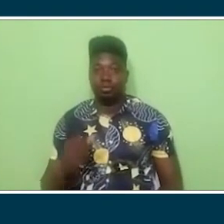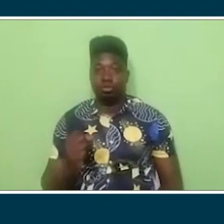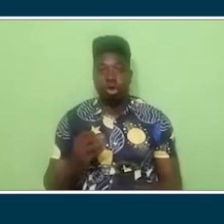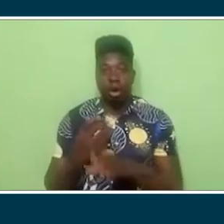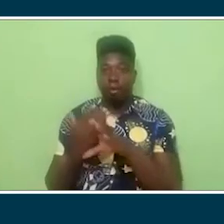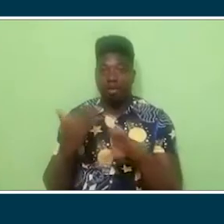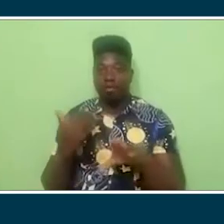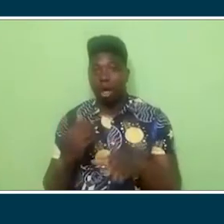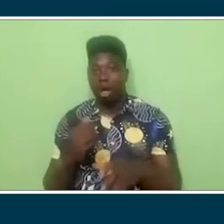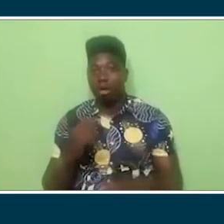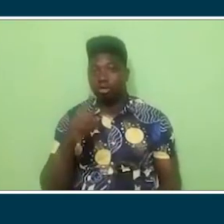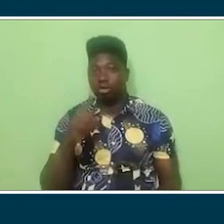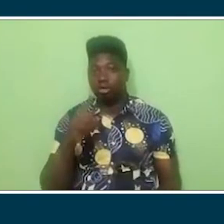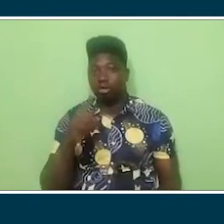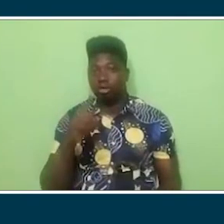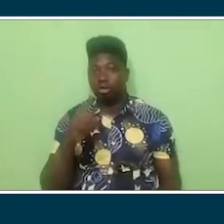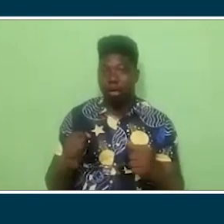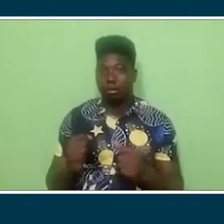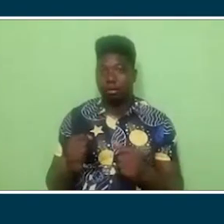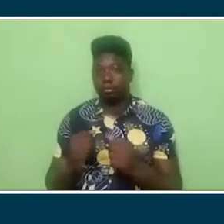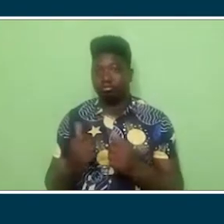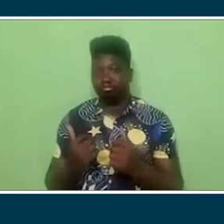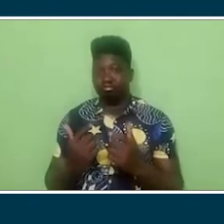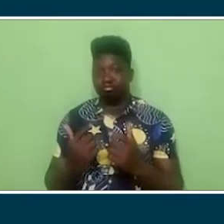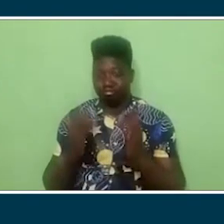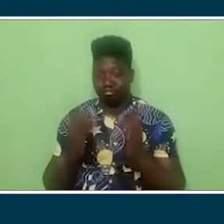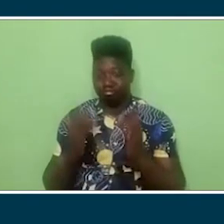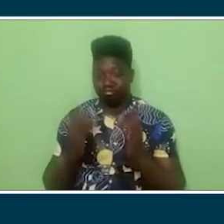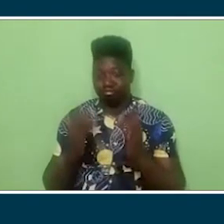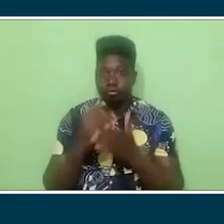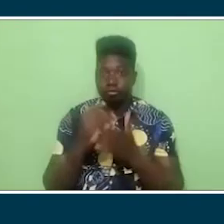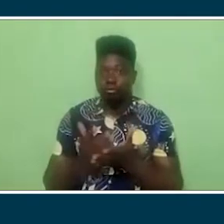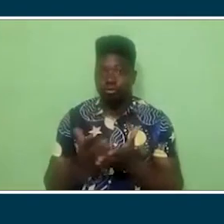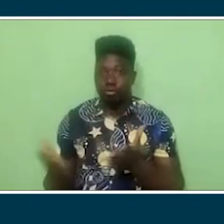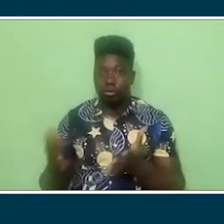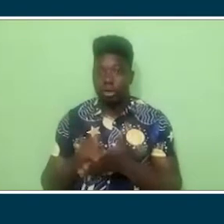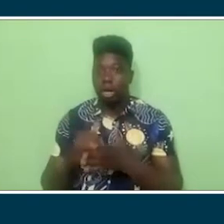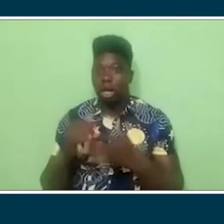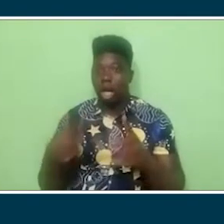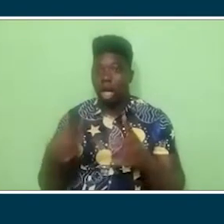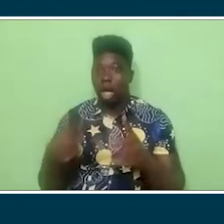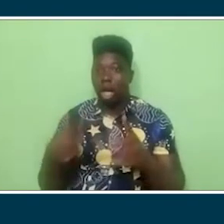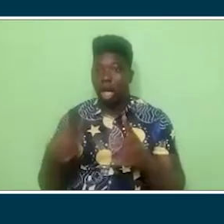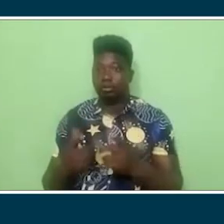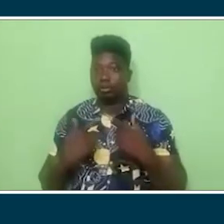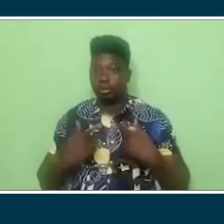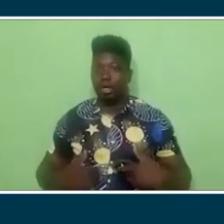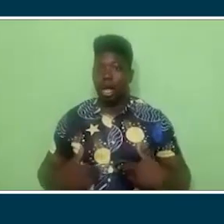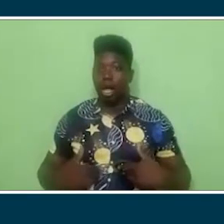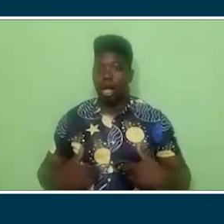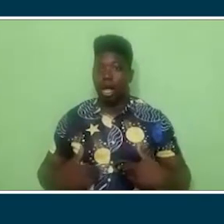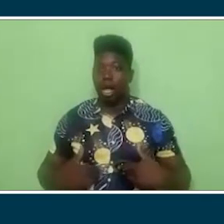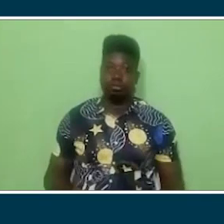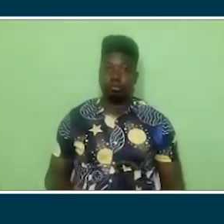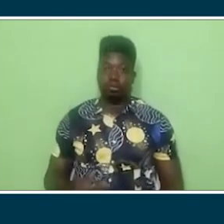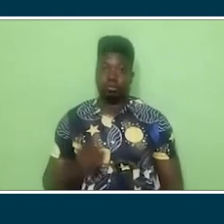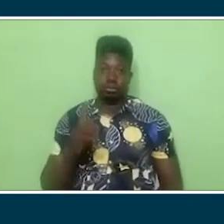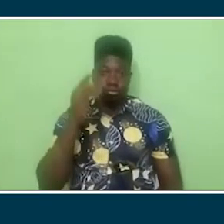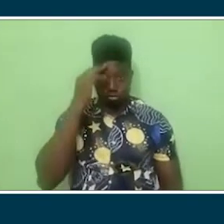can address something that's happening in the physical body, you need to know what is happening so that you can address it